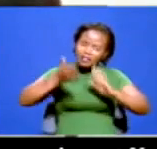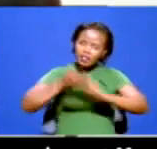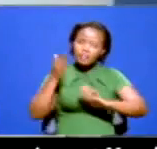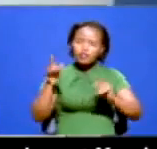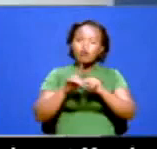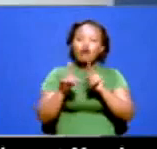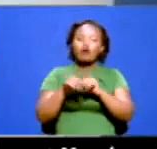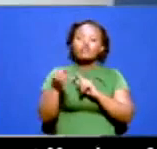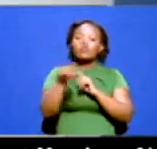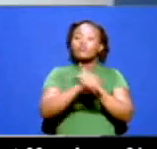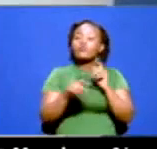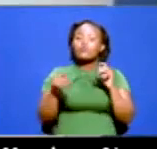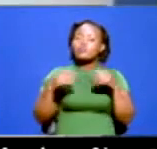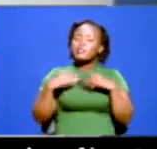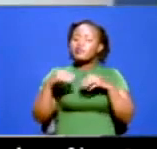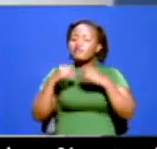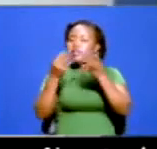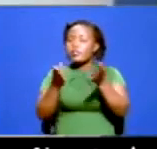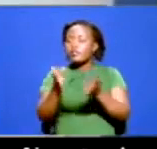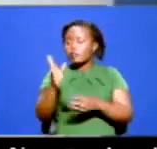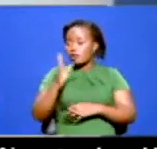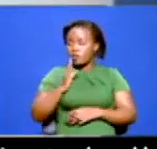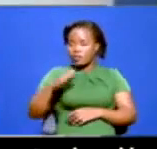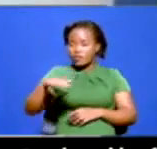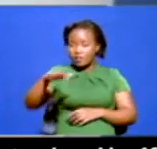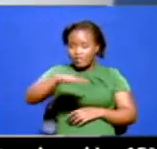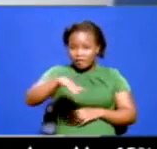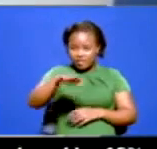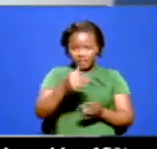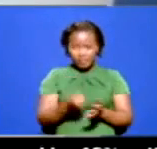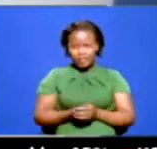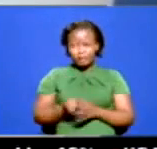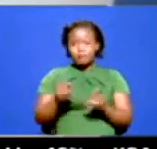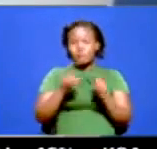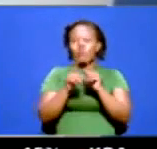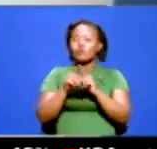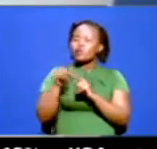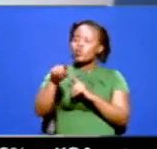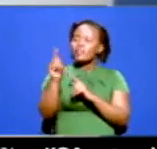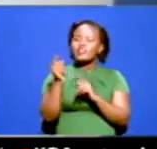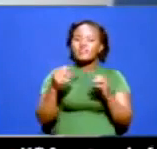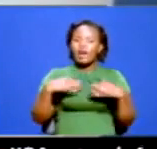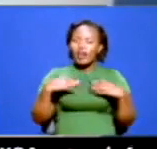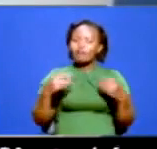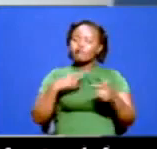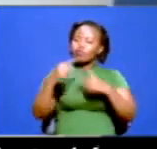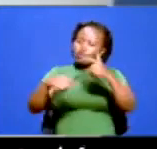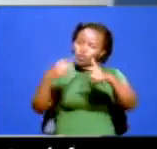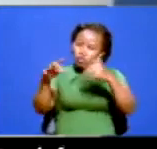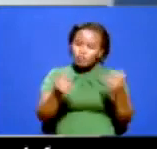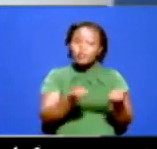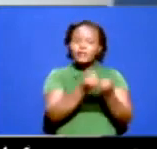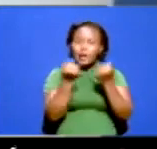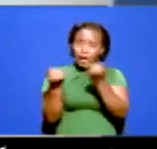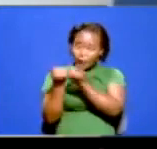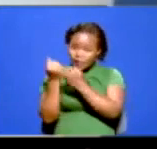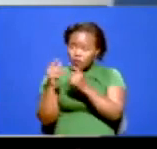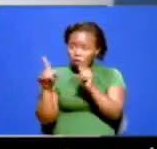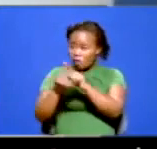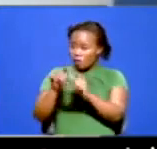providing security in the same areas. And this has happened again, as I said, even in the U.S.,